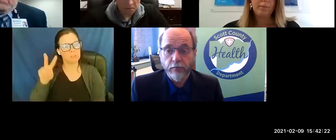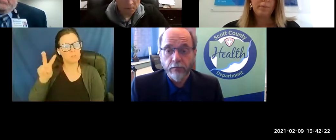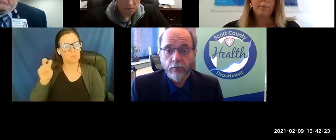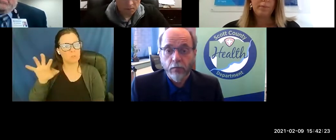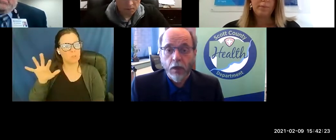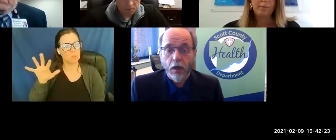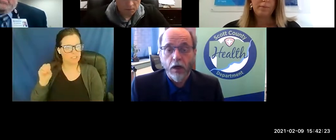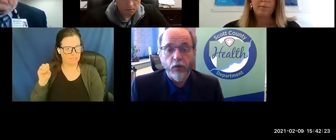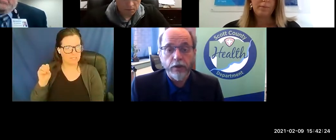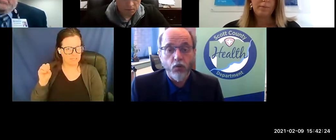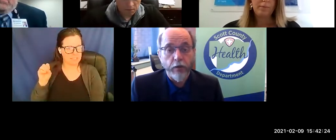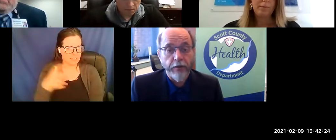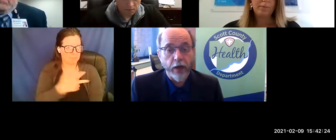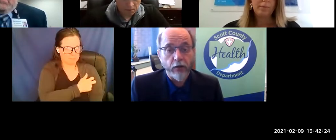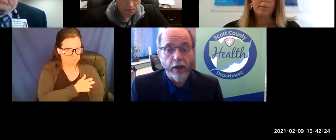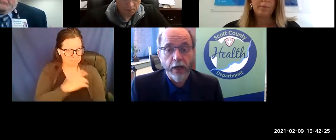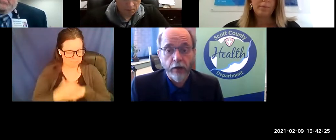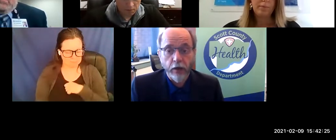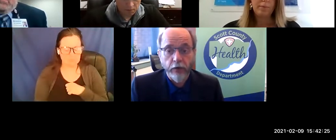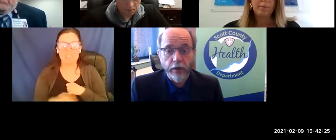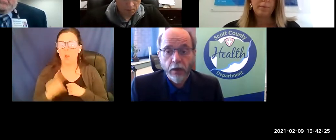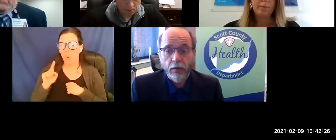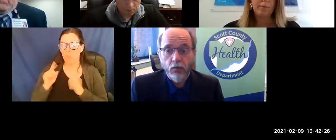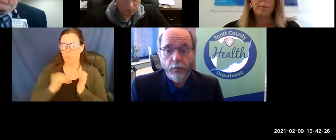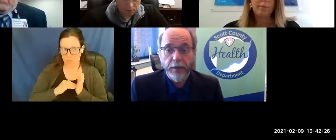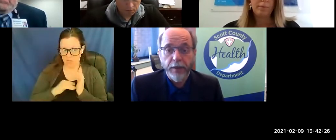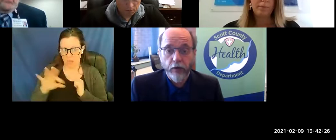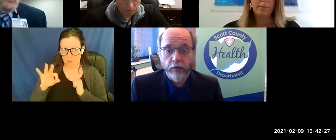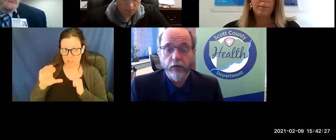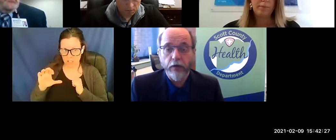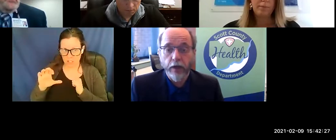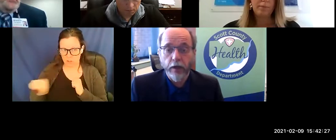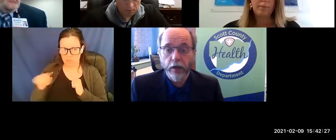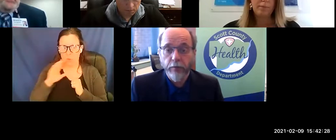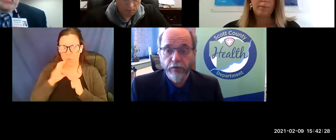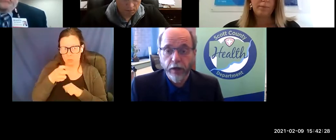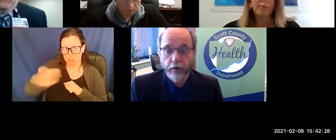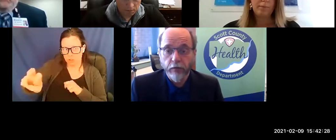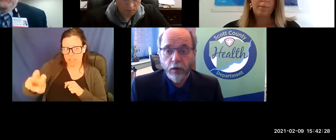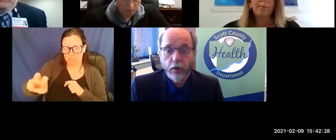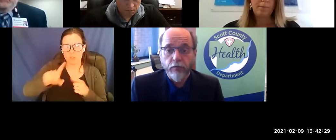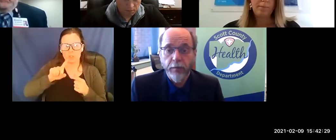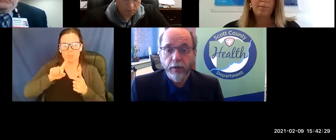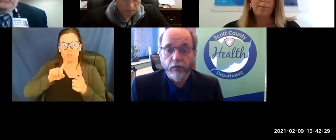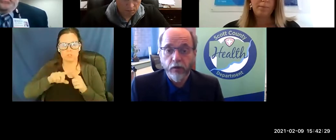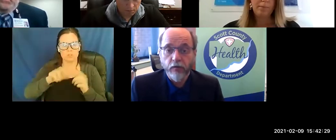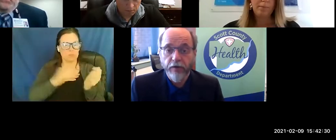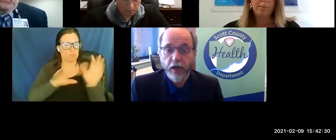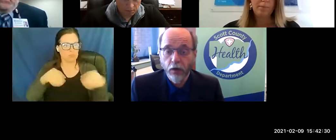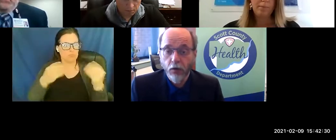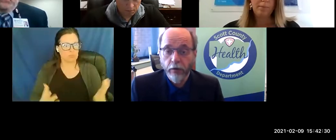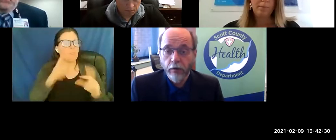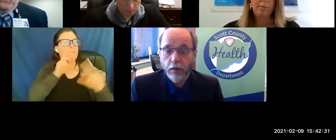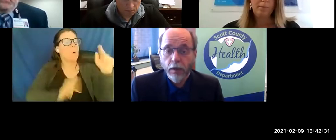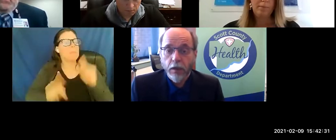2,250, of which 1,900 will be transferred to healthcare providers for people 65